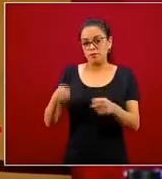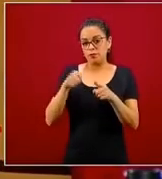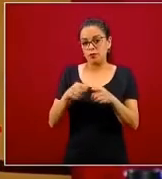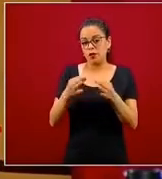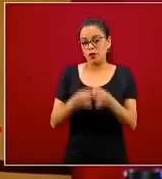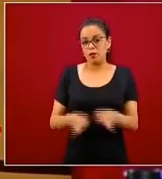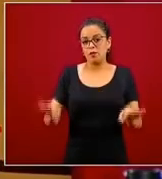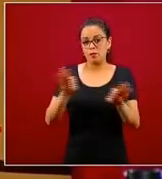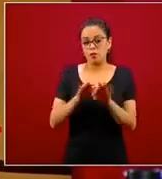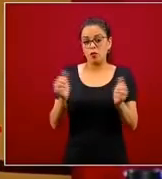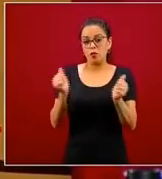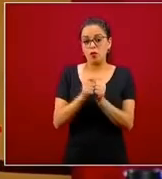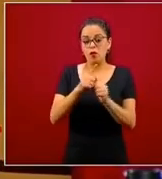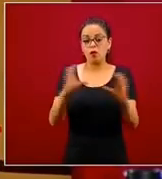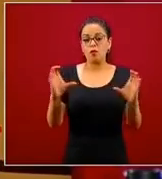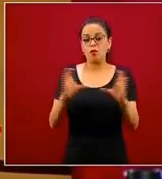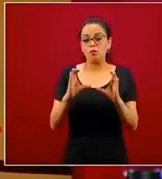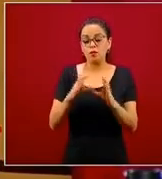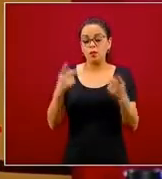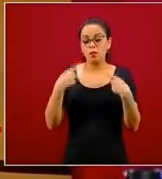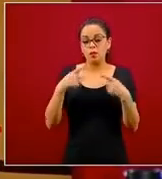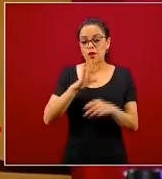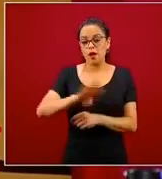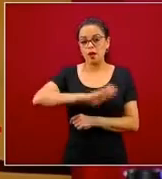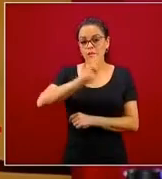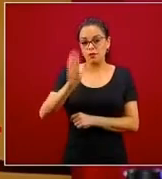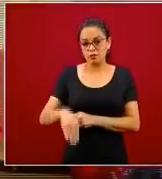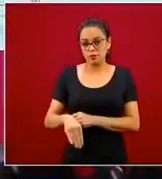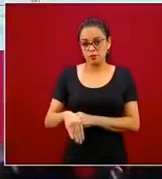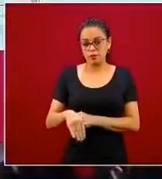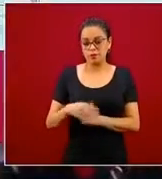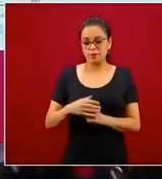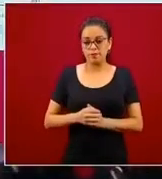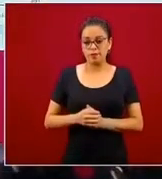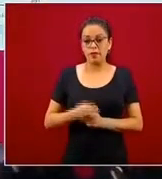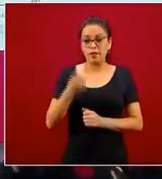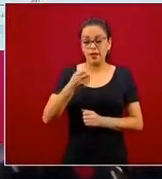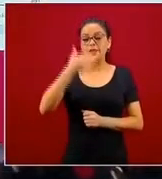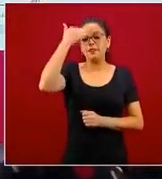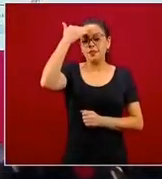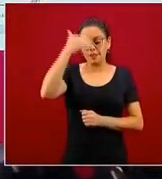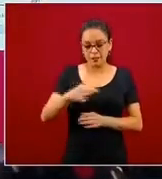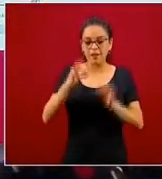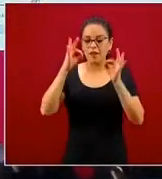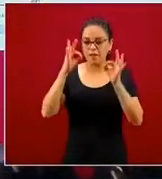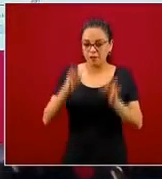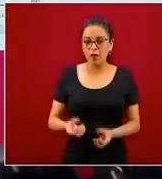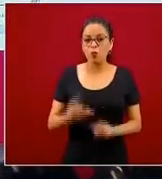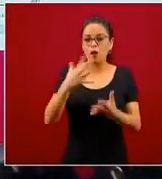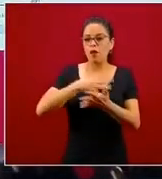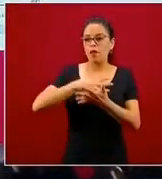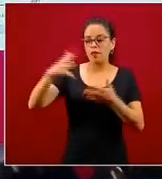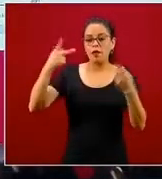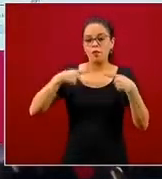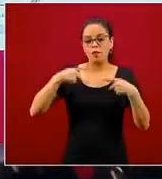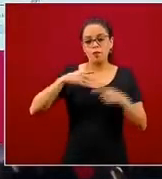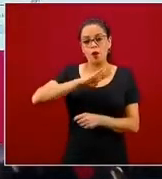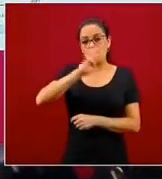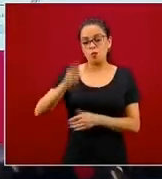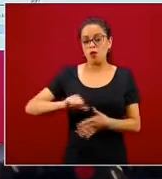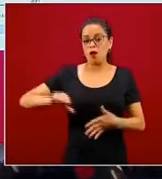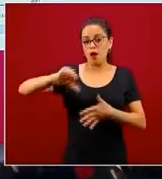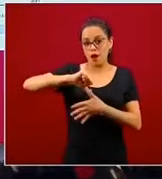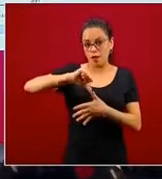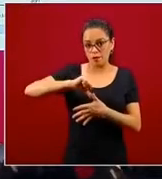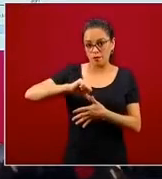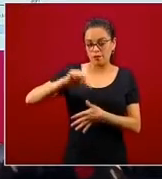afterwards on behalf of the statistics given by the agency issuing